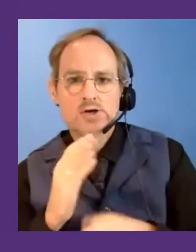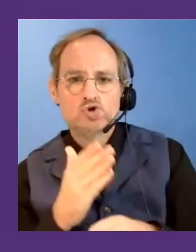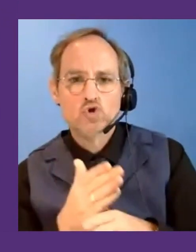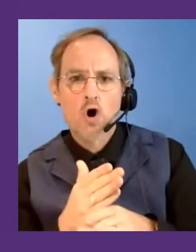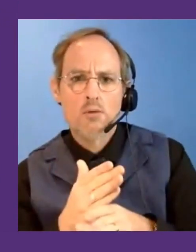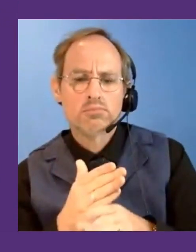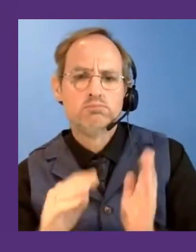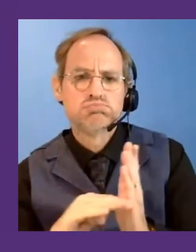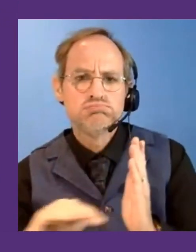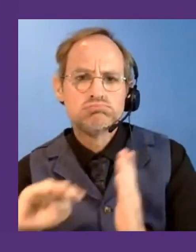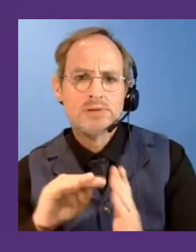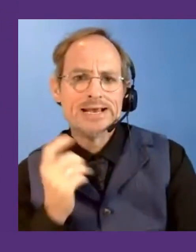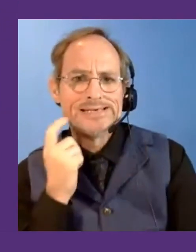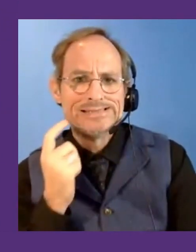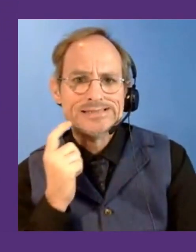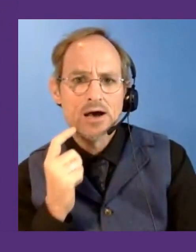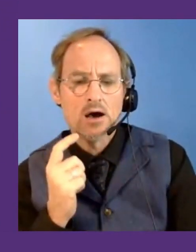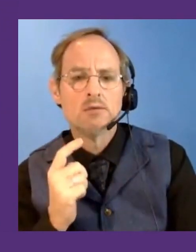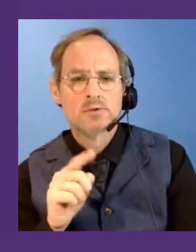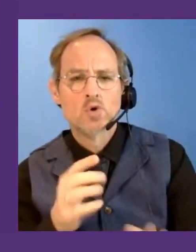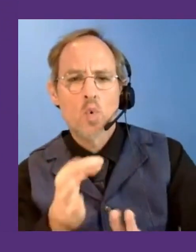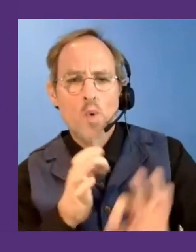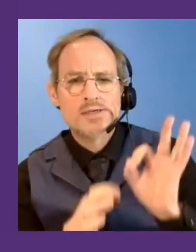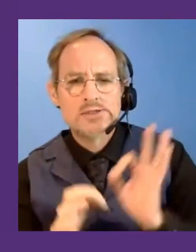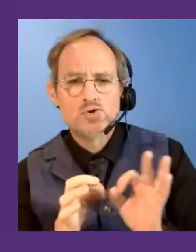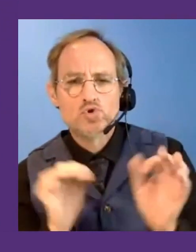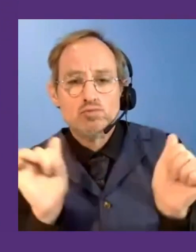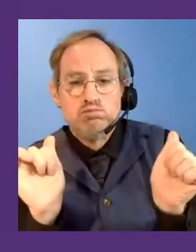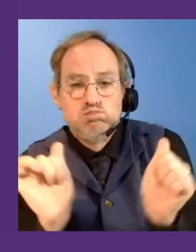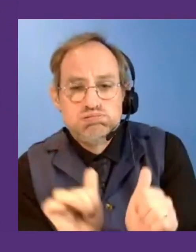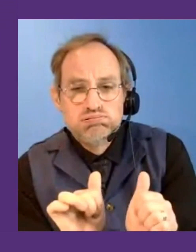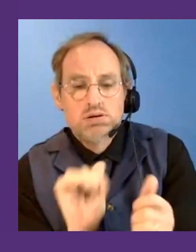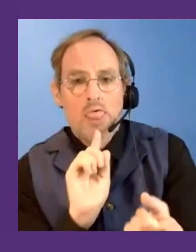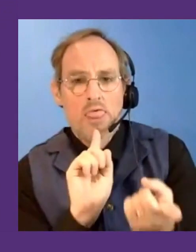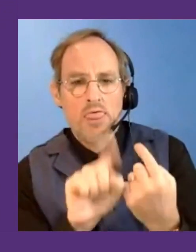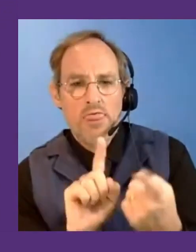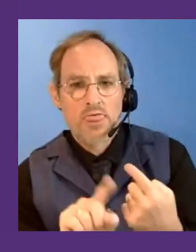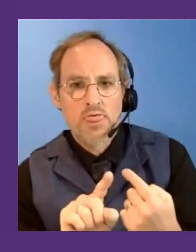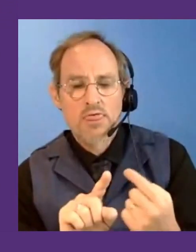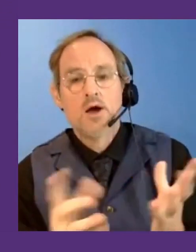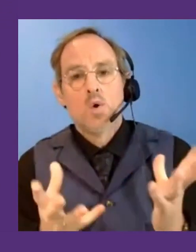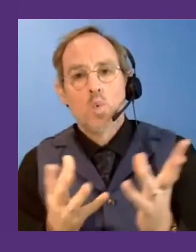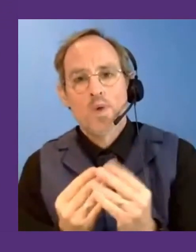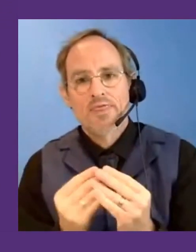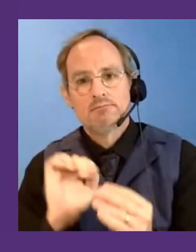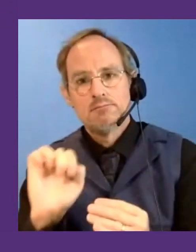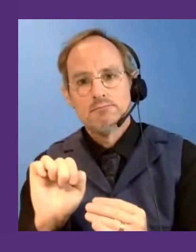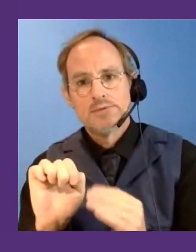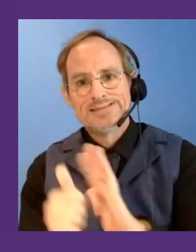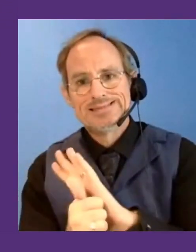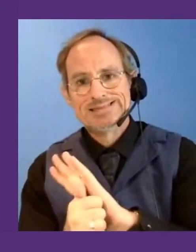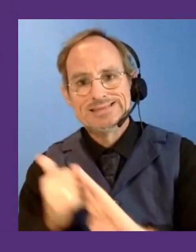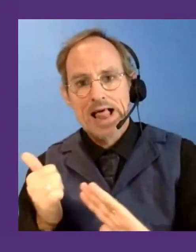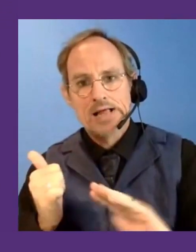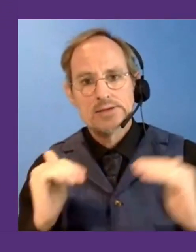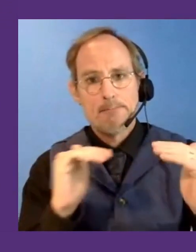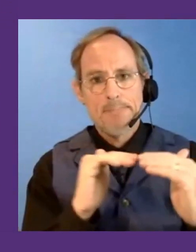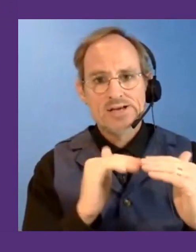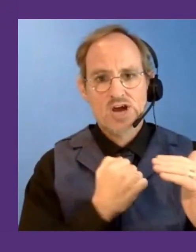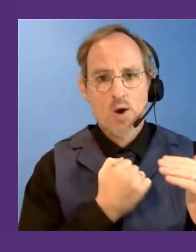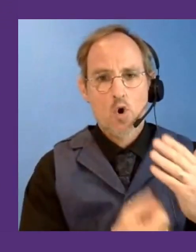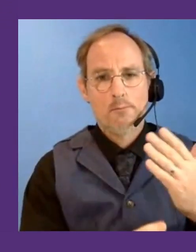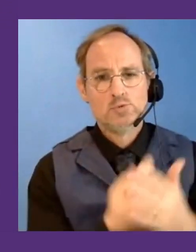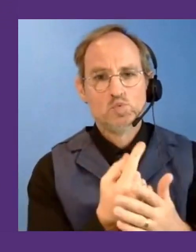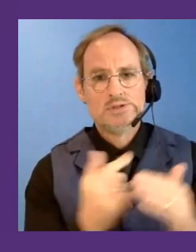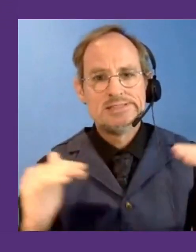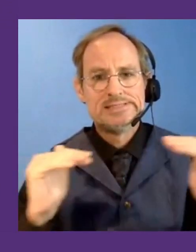point, and then from there, marry up the skills that people have got with the opportunities that we've got. And so far, we've had